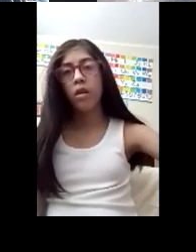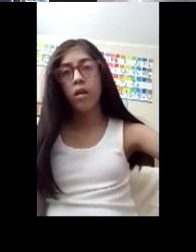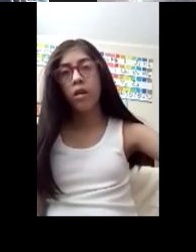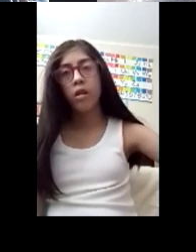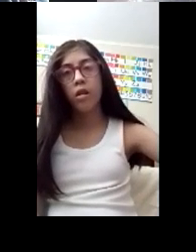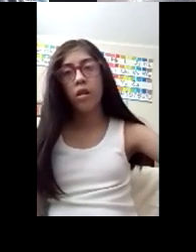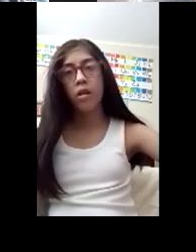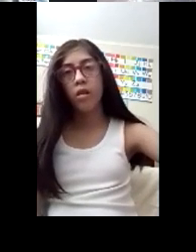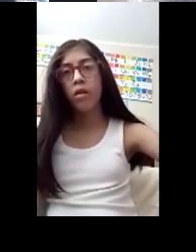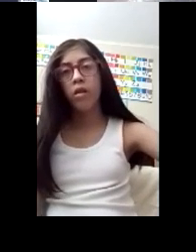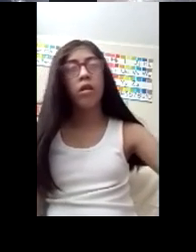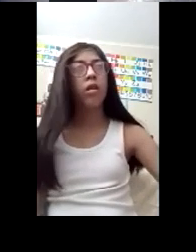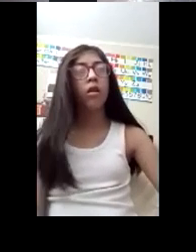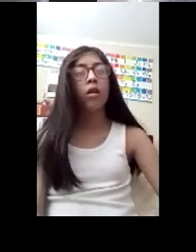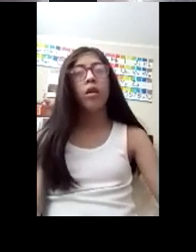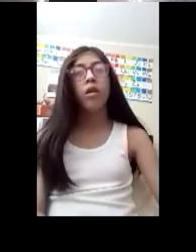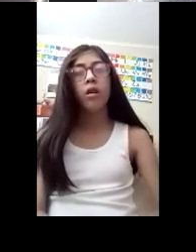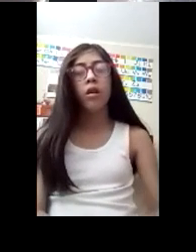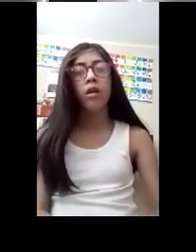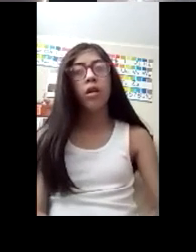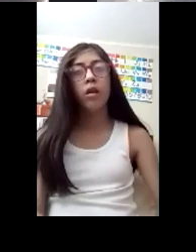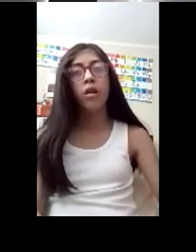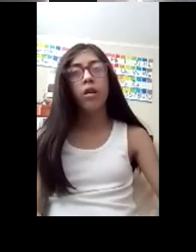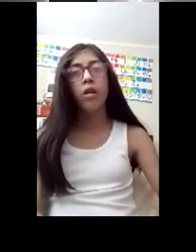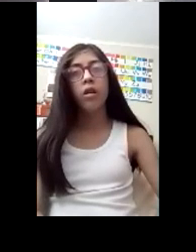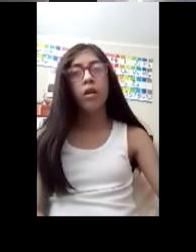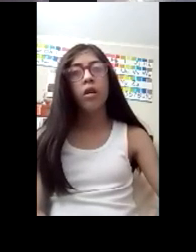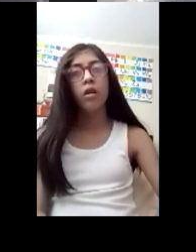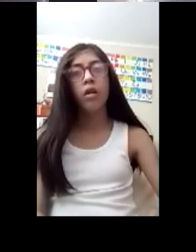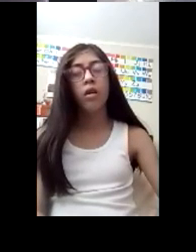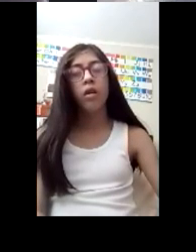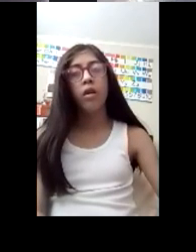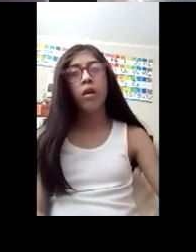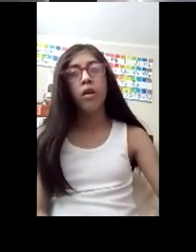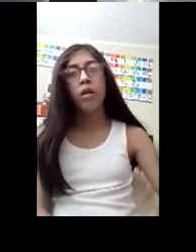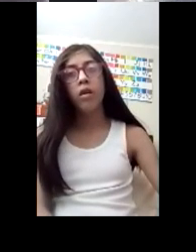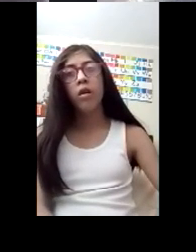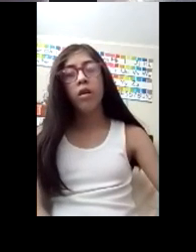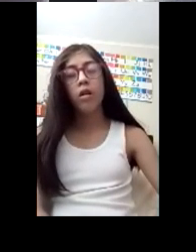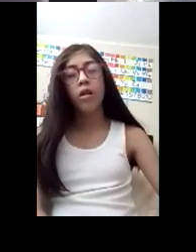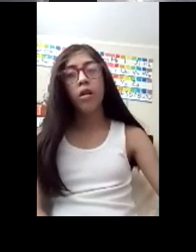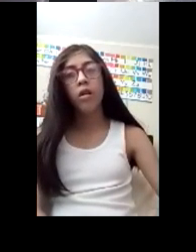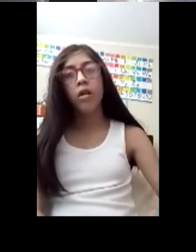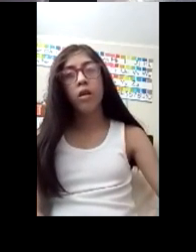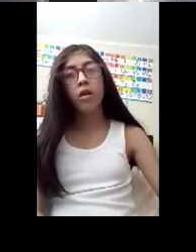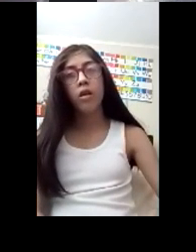Pray for last week in Petaluma, 2 acres in Petaluma. Pray for that in Petaluma.